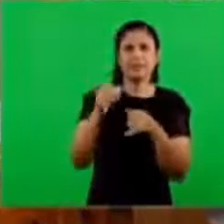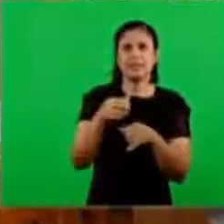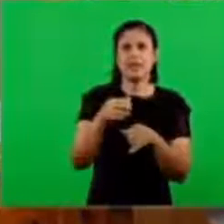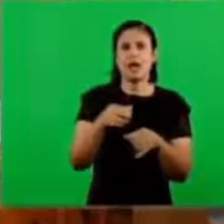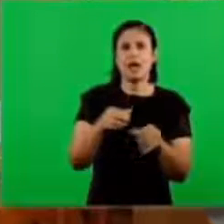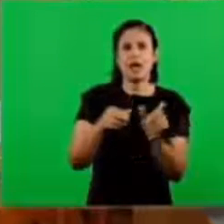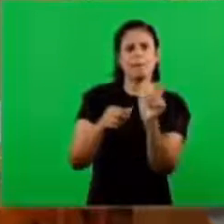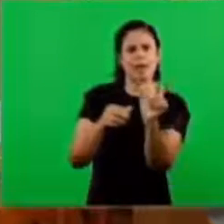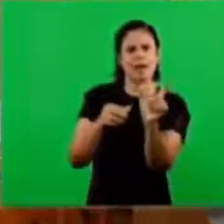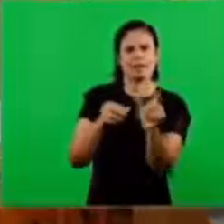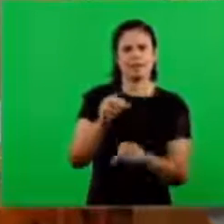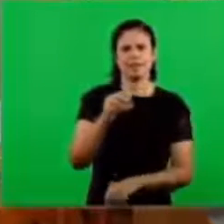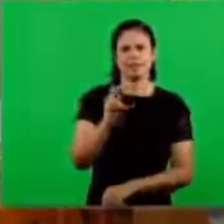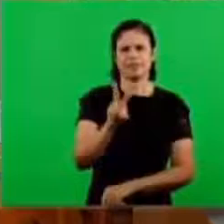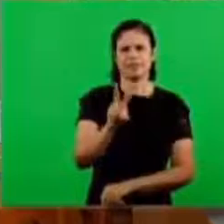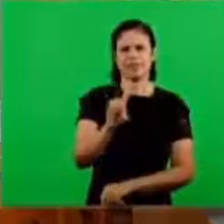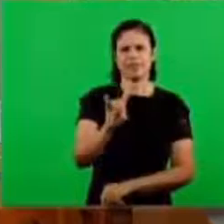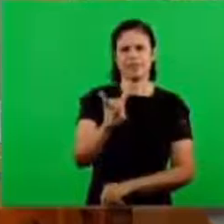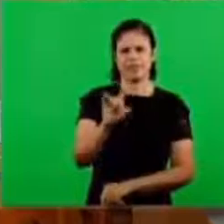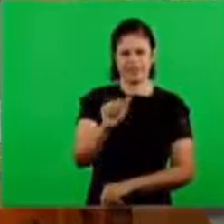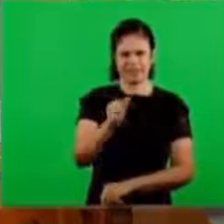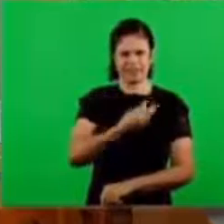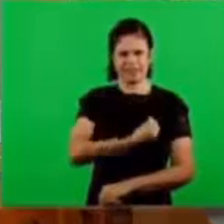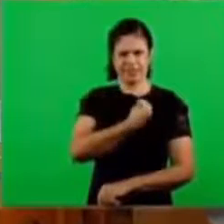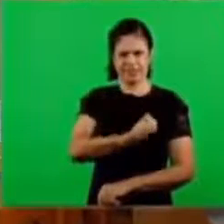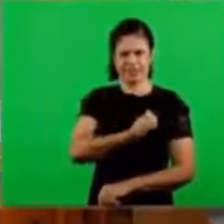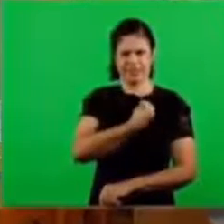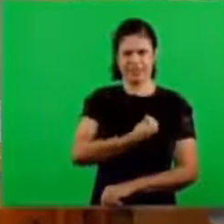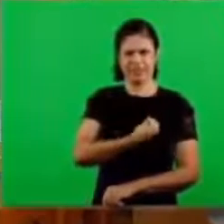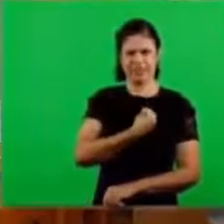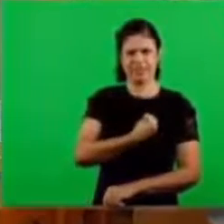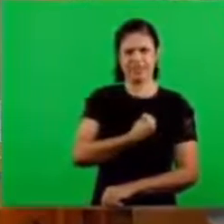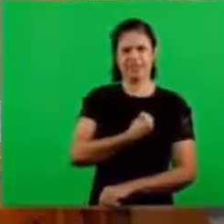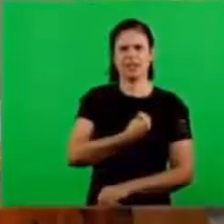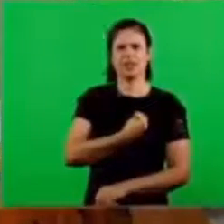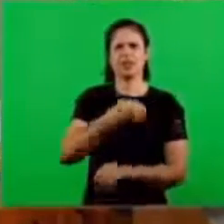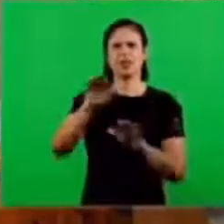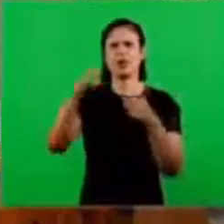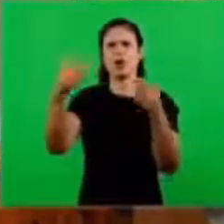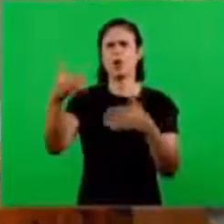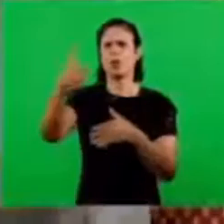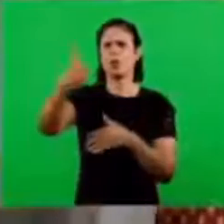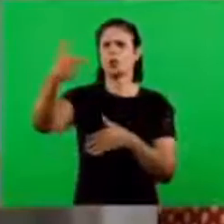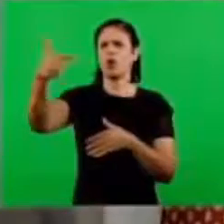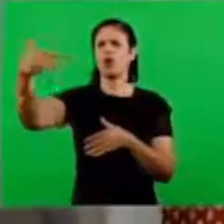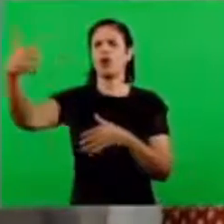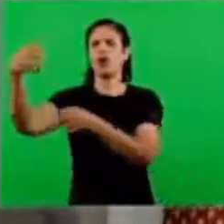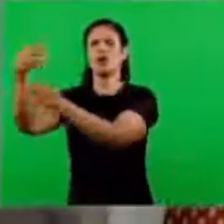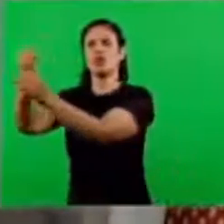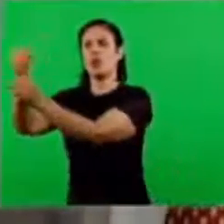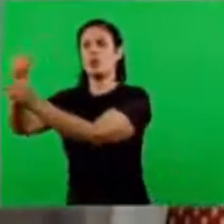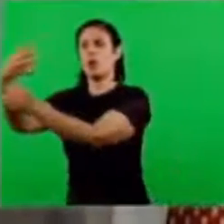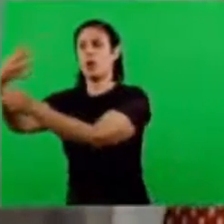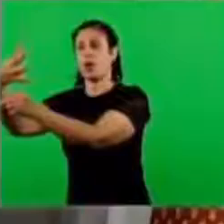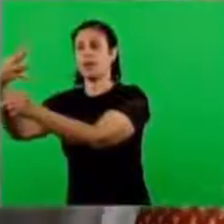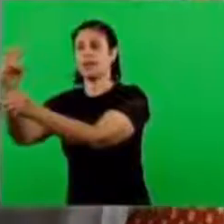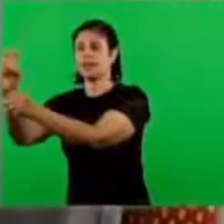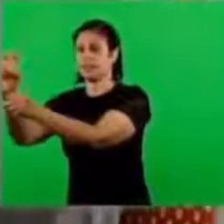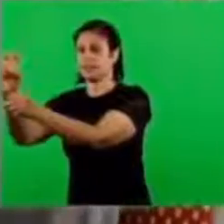is 45. Want to know if the total of each word, I want to see which one is the most important.